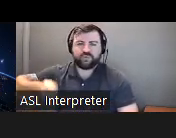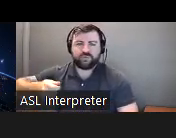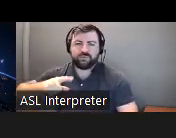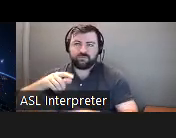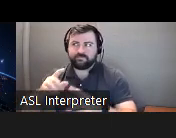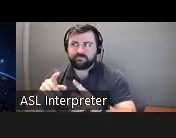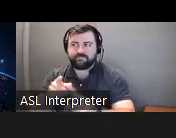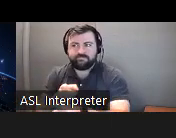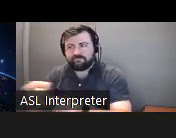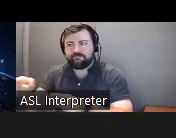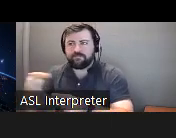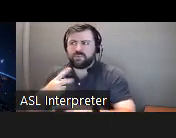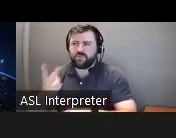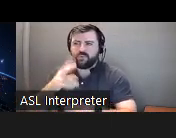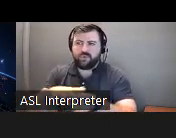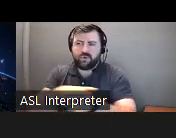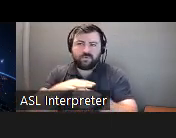that we've been